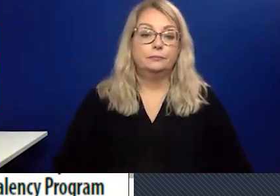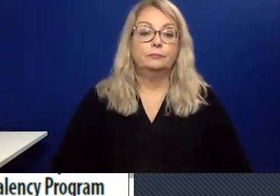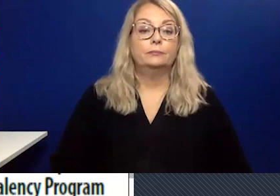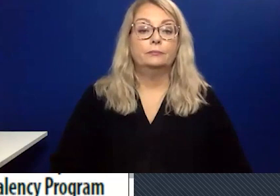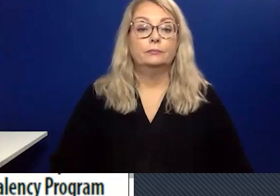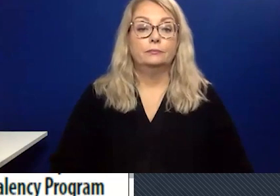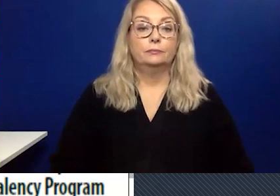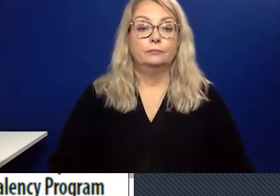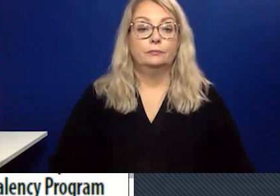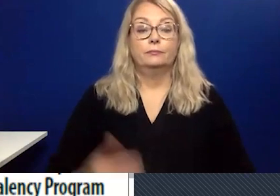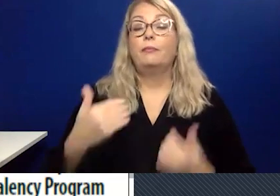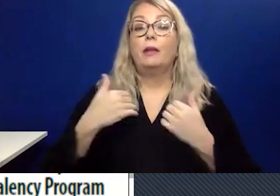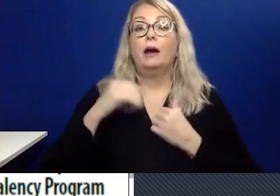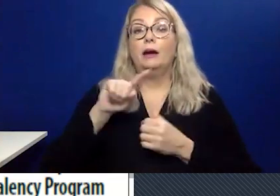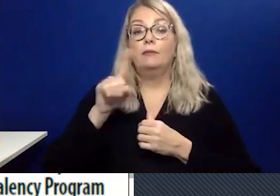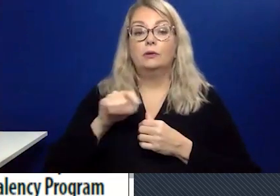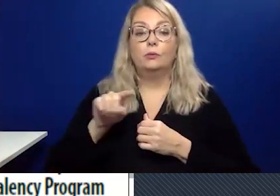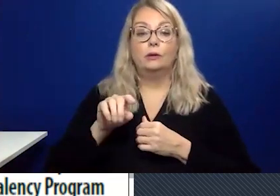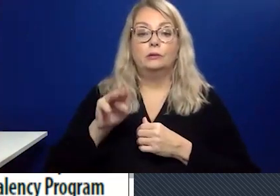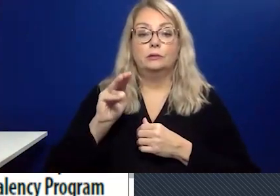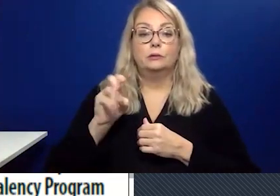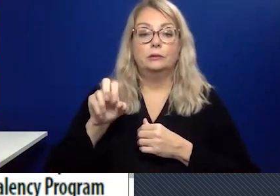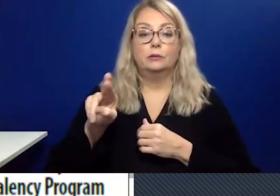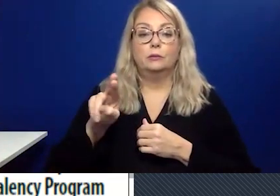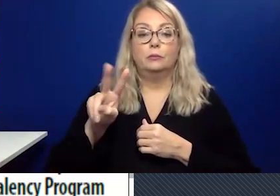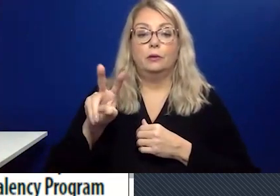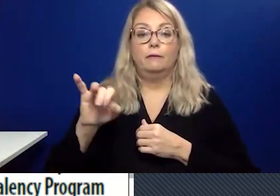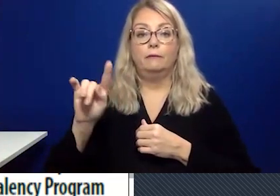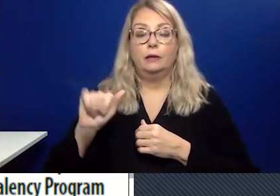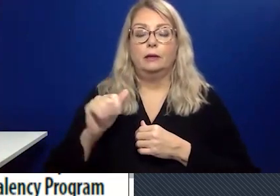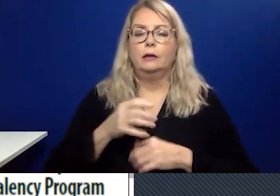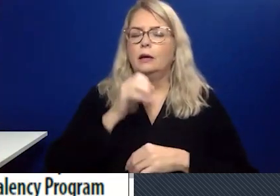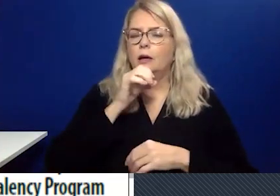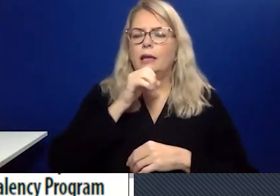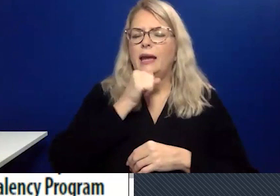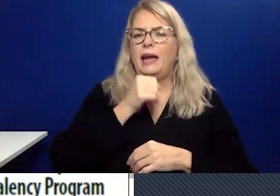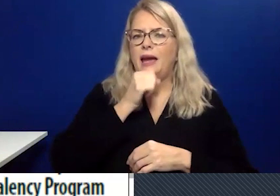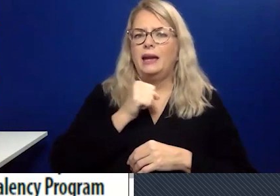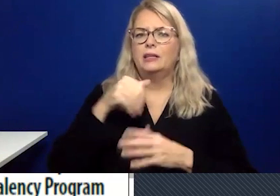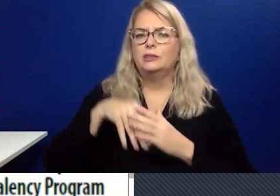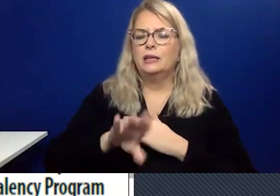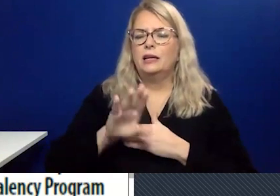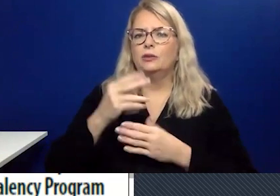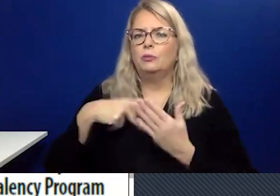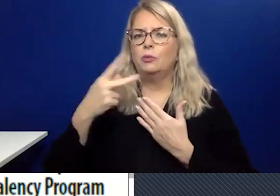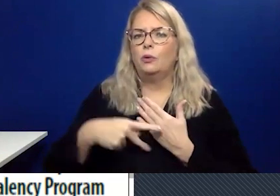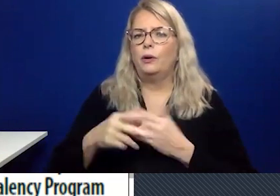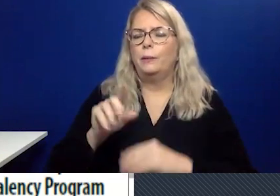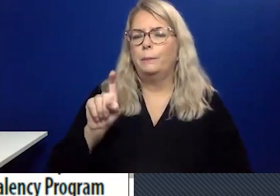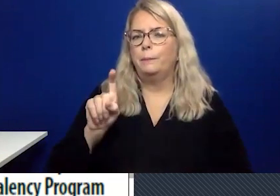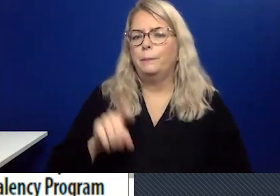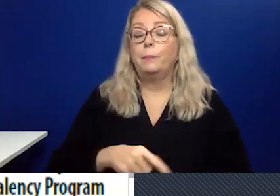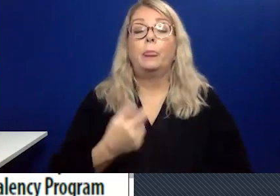Mark. I have a question. Yes. How old do you have to be to enter the program?